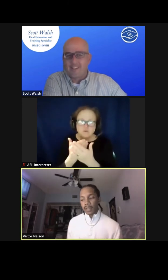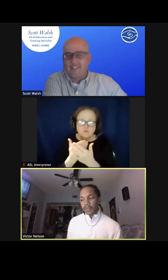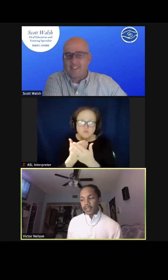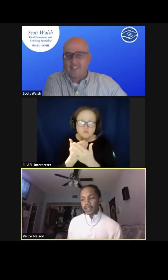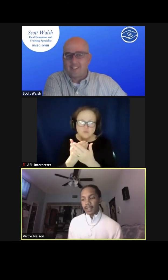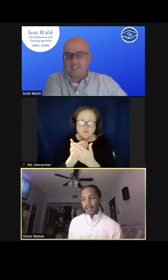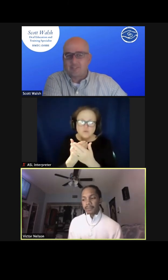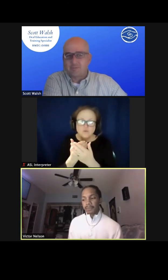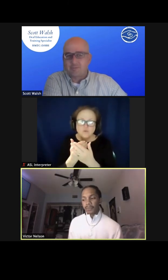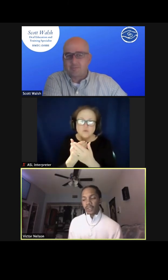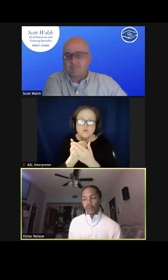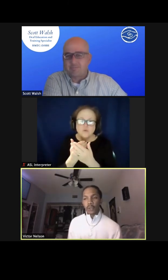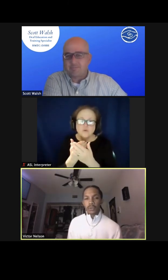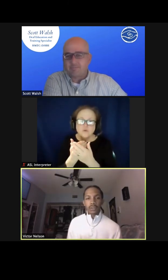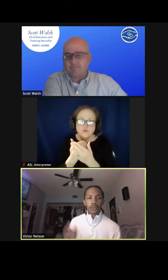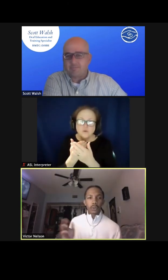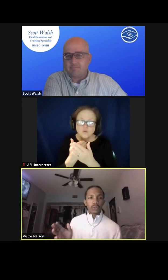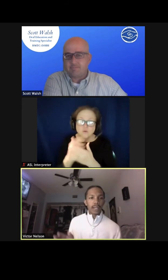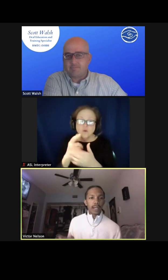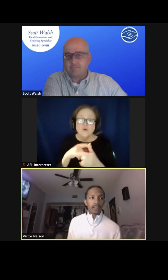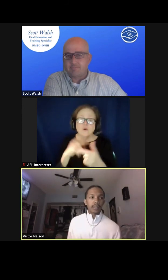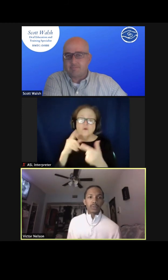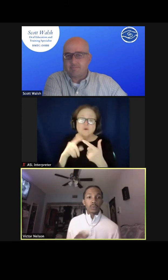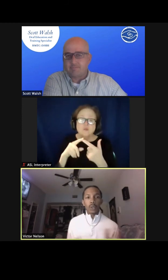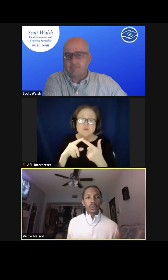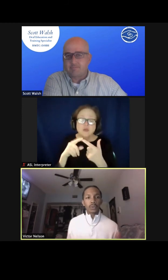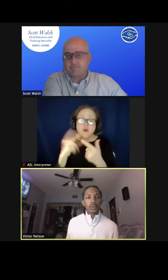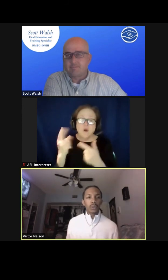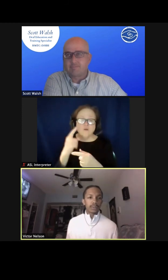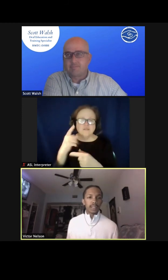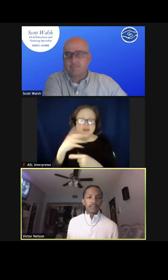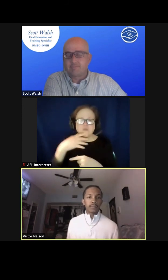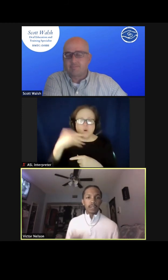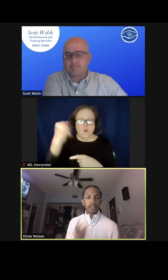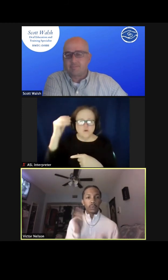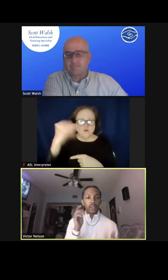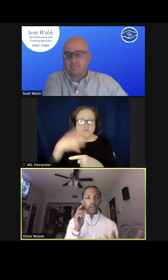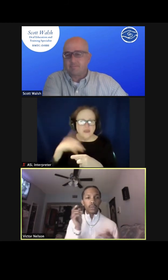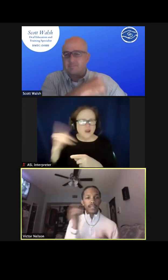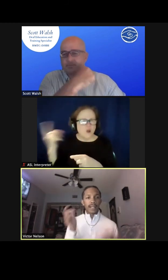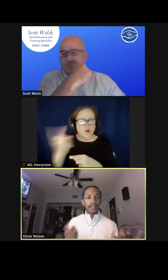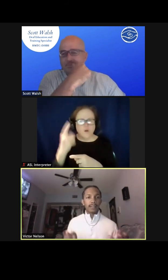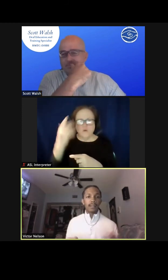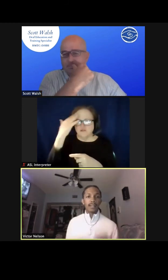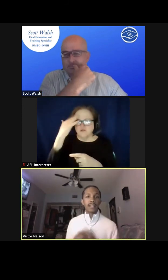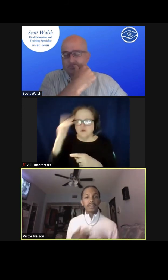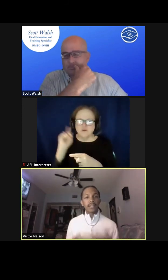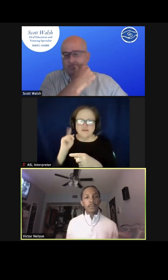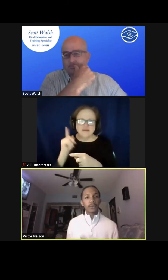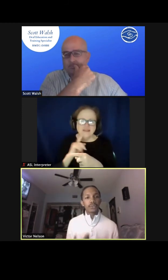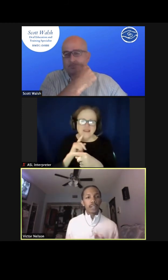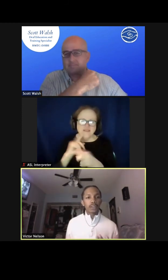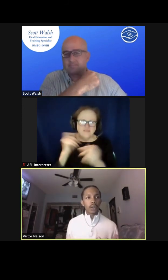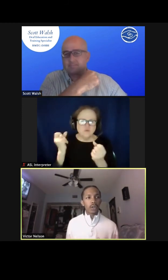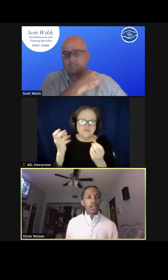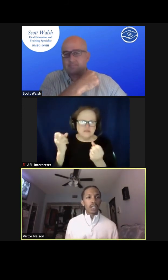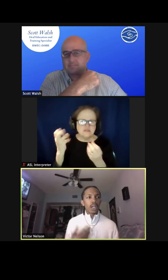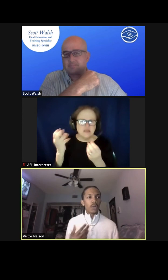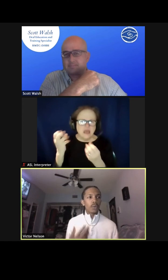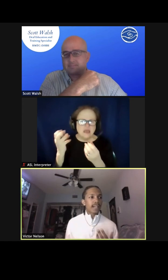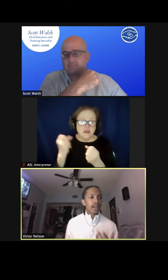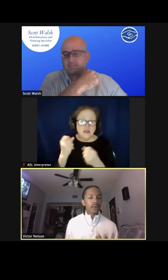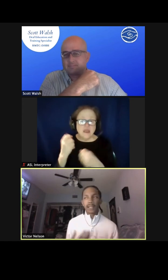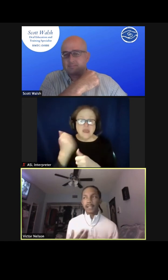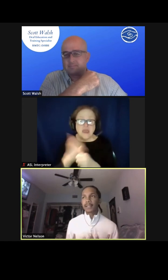With that being said, there was always this older guy. We always knew he was deaf because he would always sign. And every time he would try to talk,